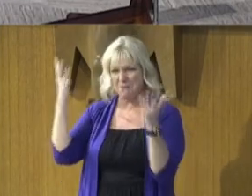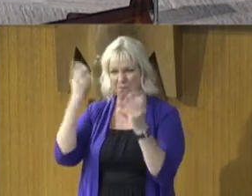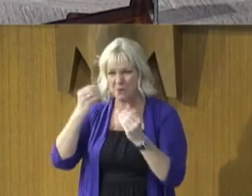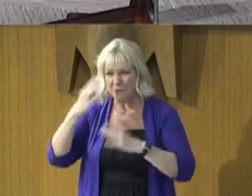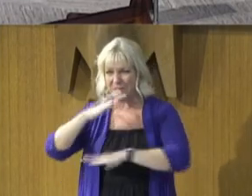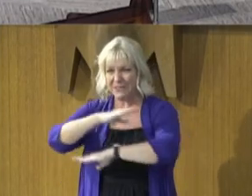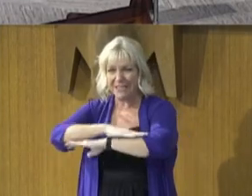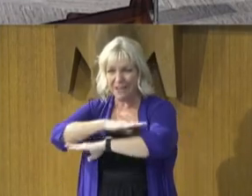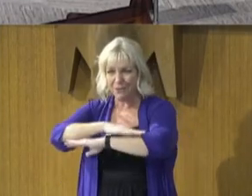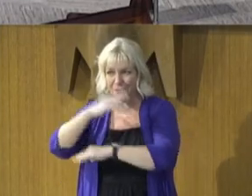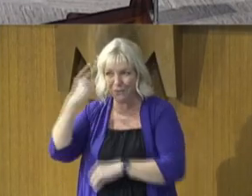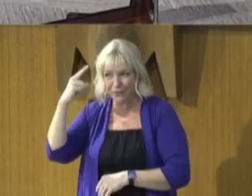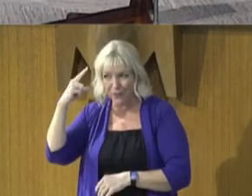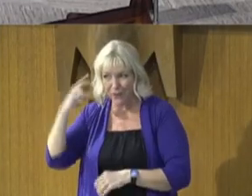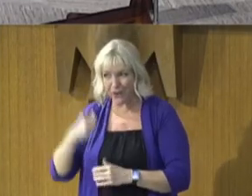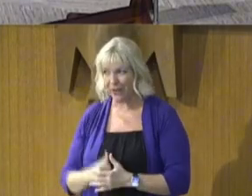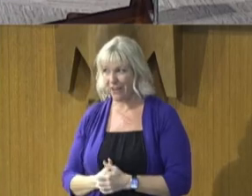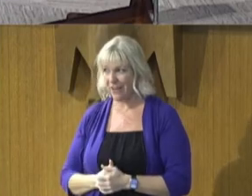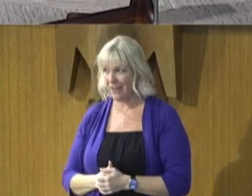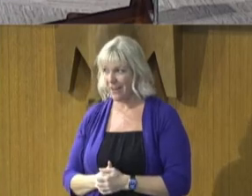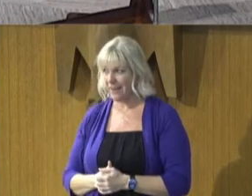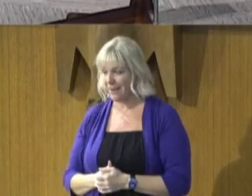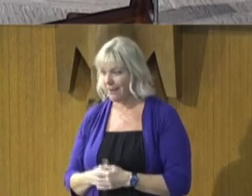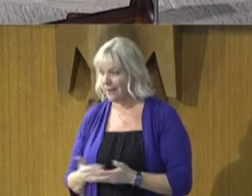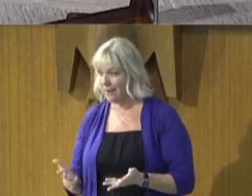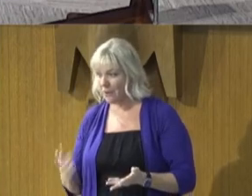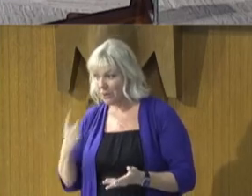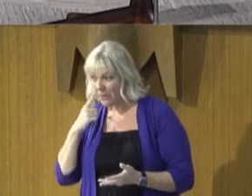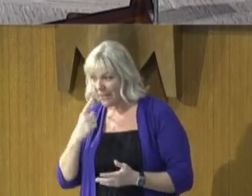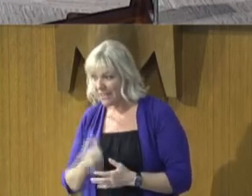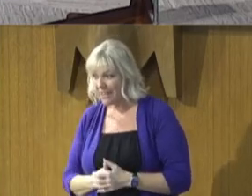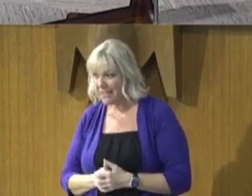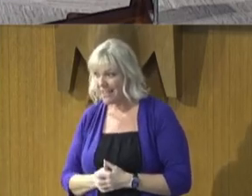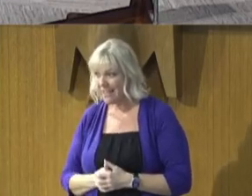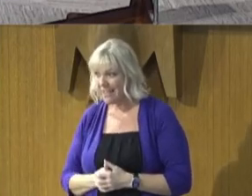for? What do we think, Addie?